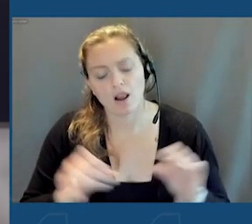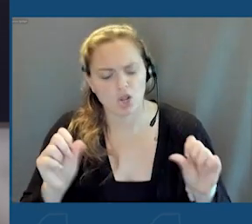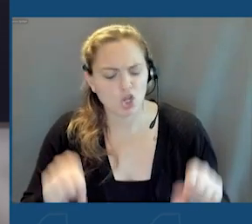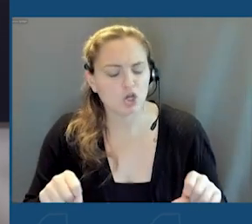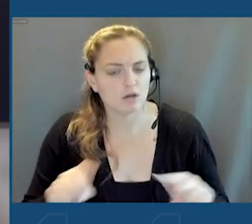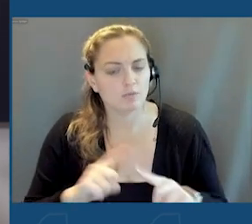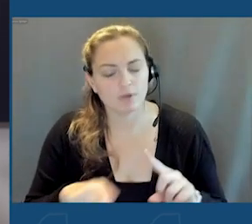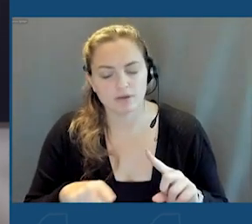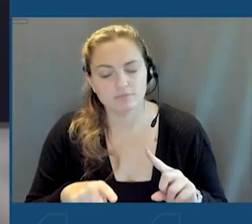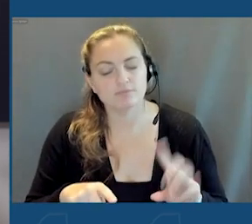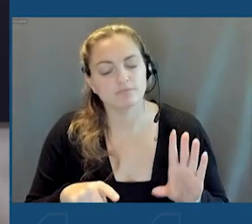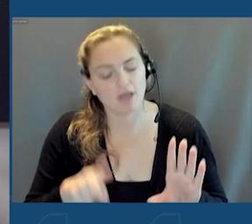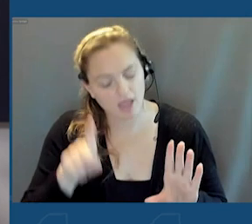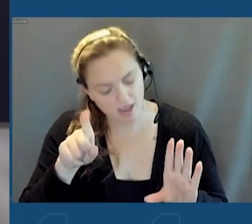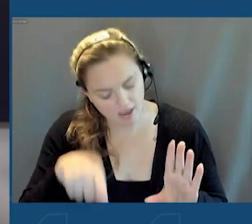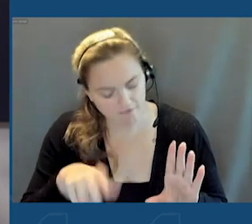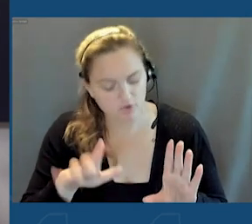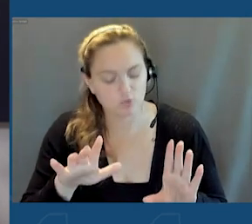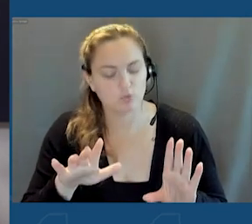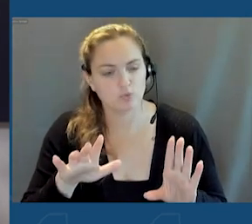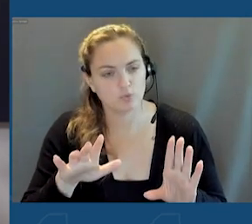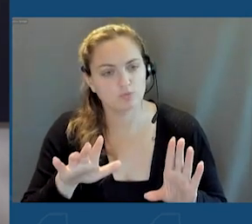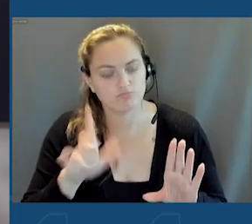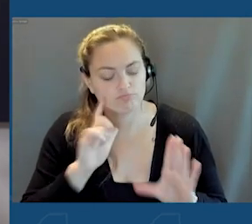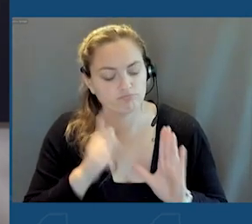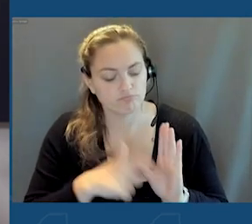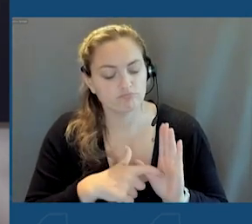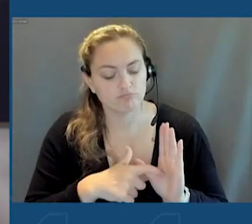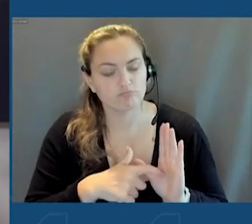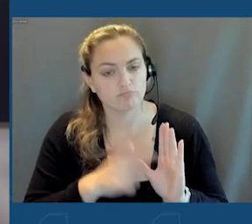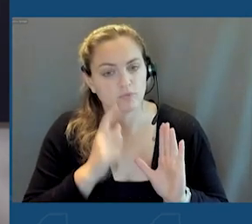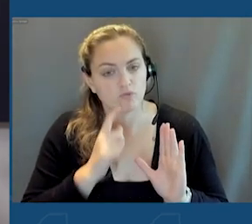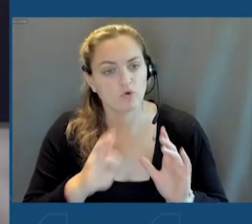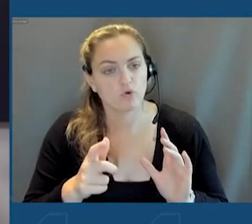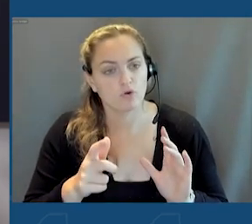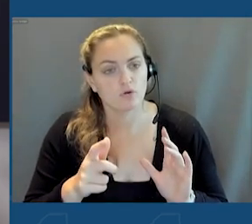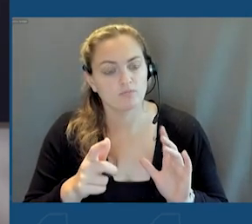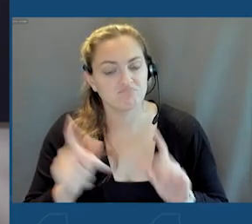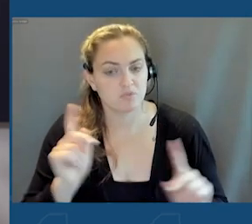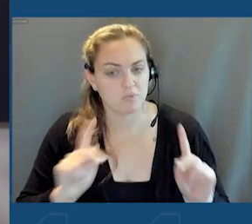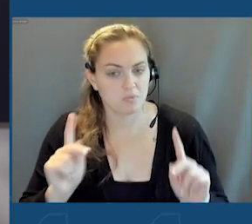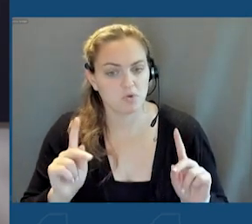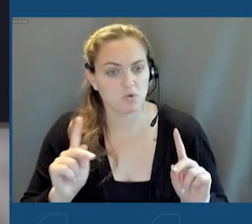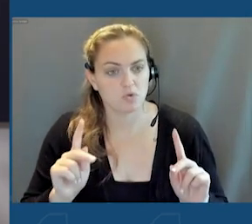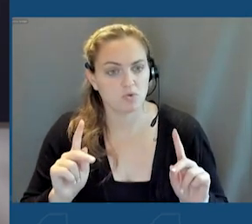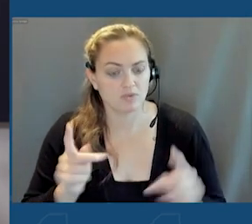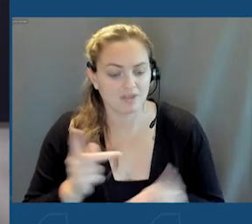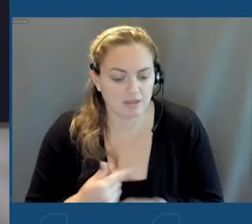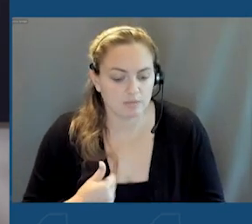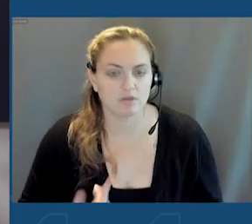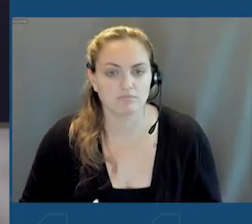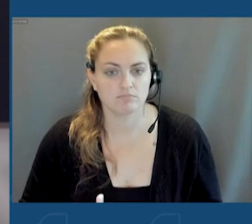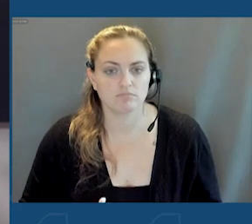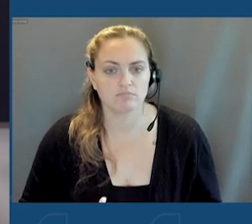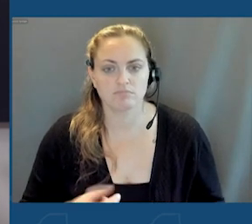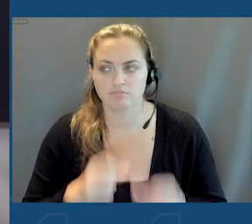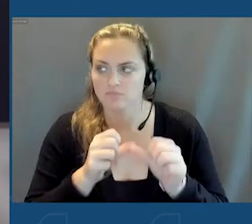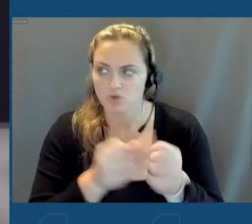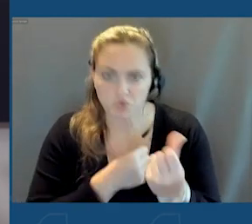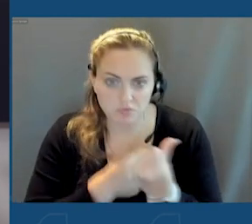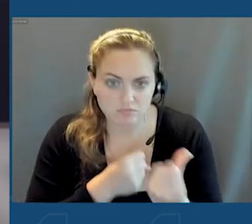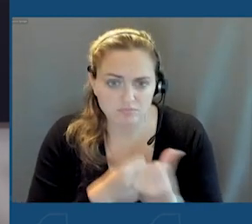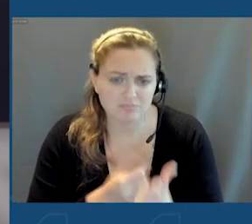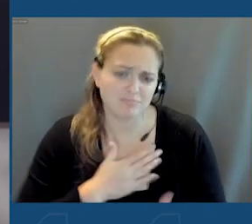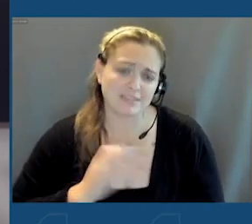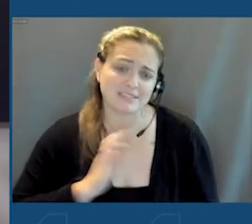to take acknowledgement for the folks that keep me going, and that's my staff.